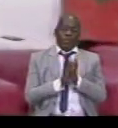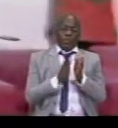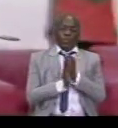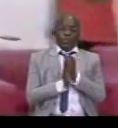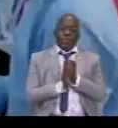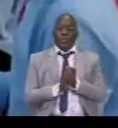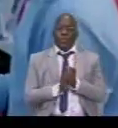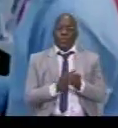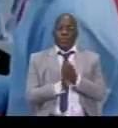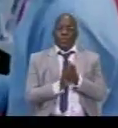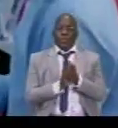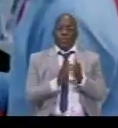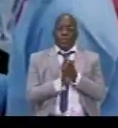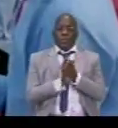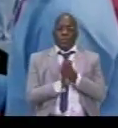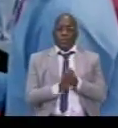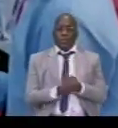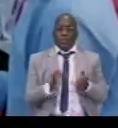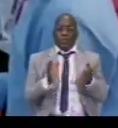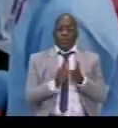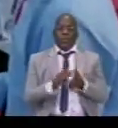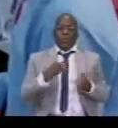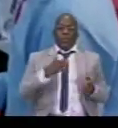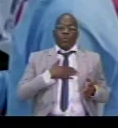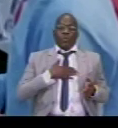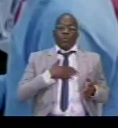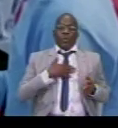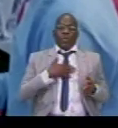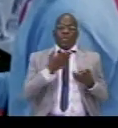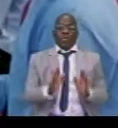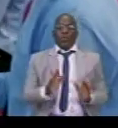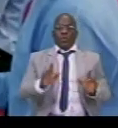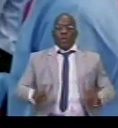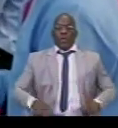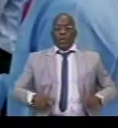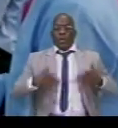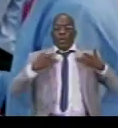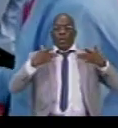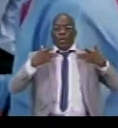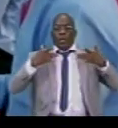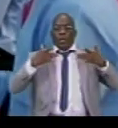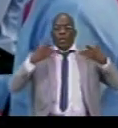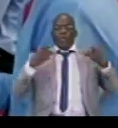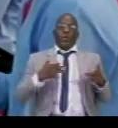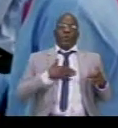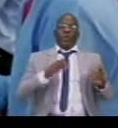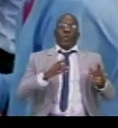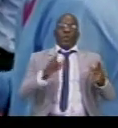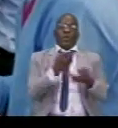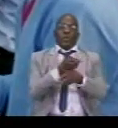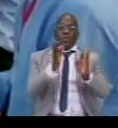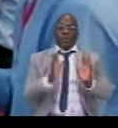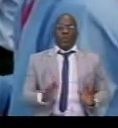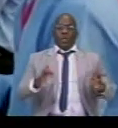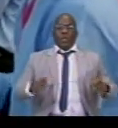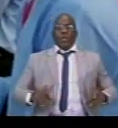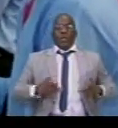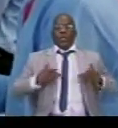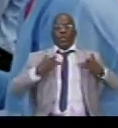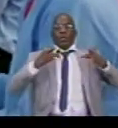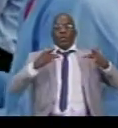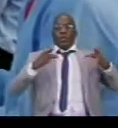My Redeemer lives, my Redeemer lives,